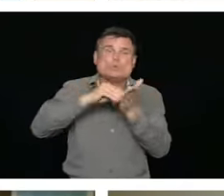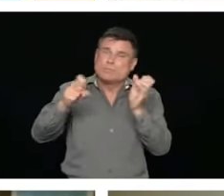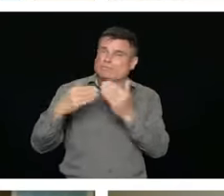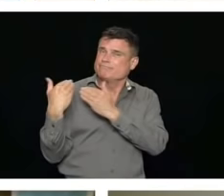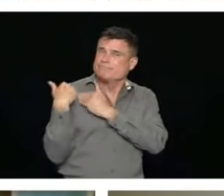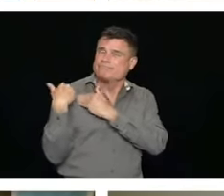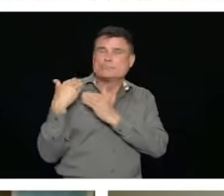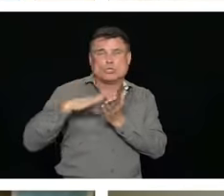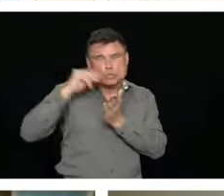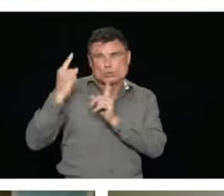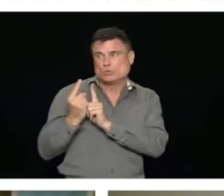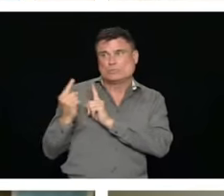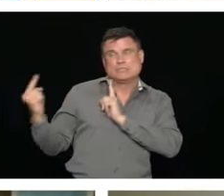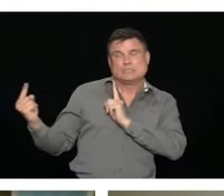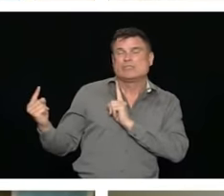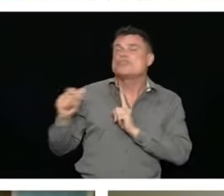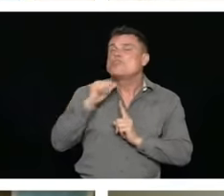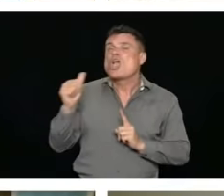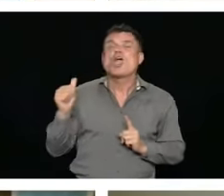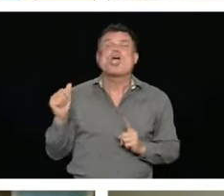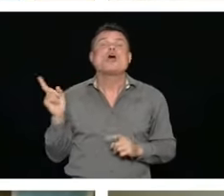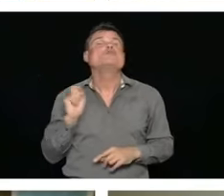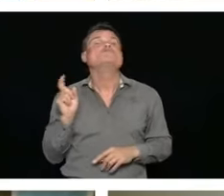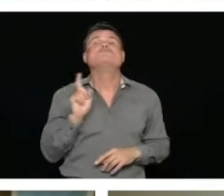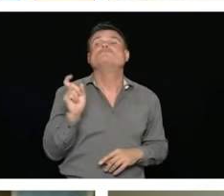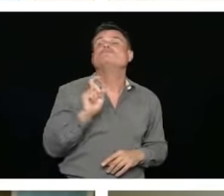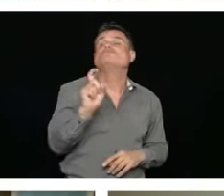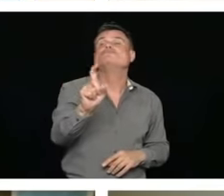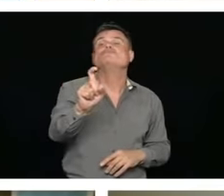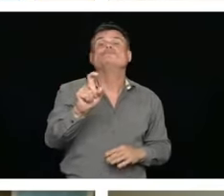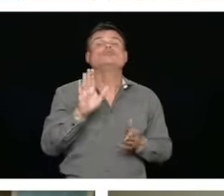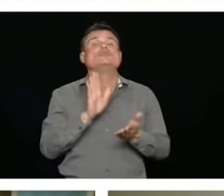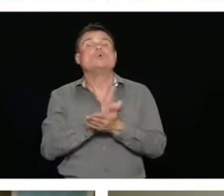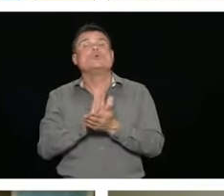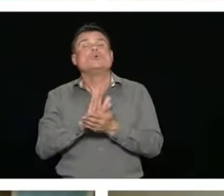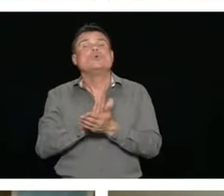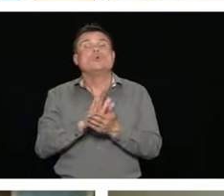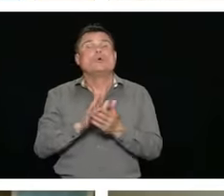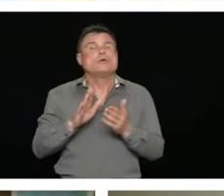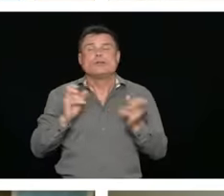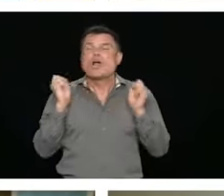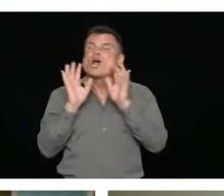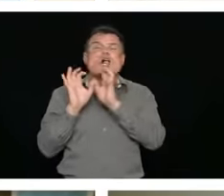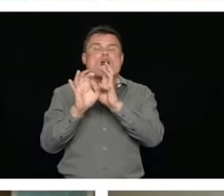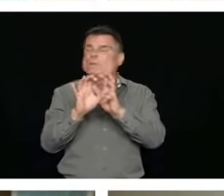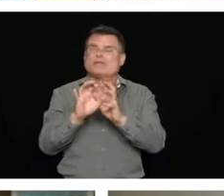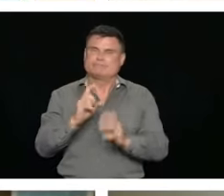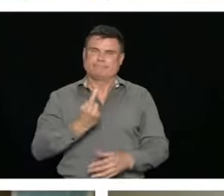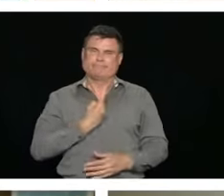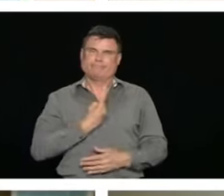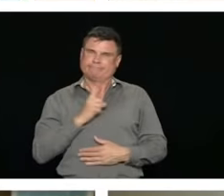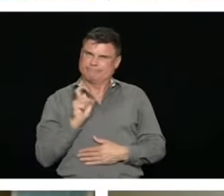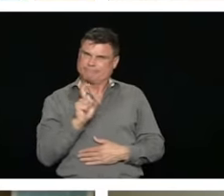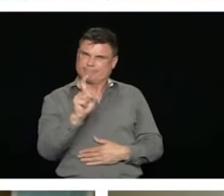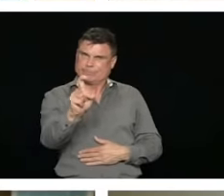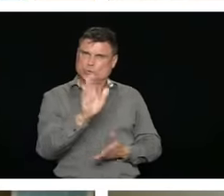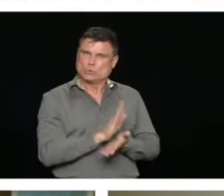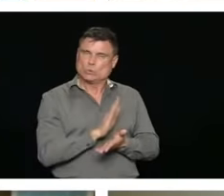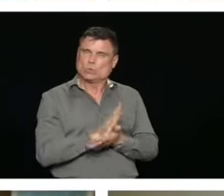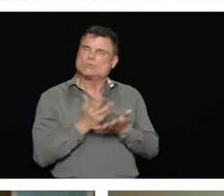so I think people will do really well. And I think it's that extra cleaning and that extra